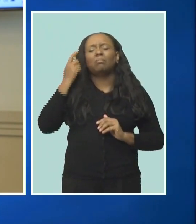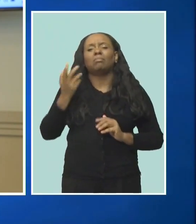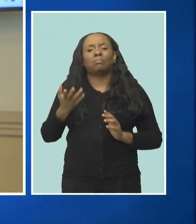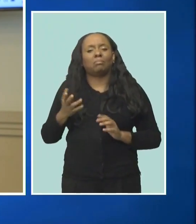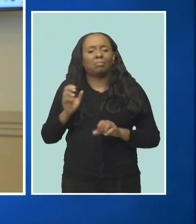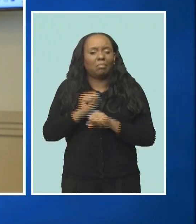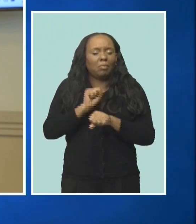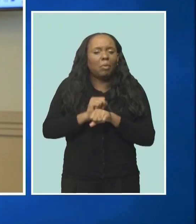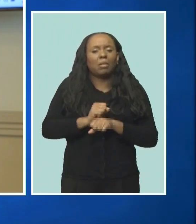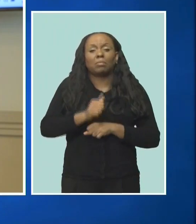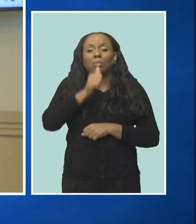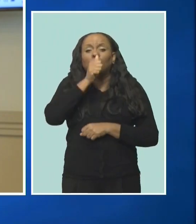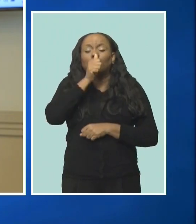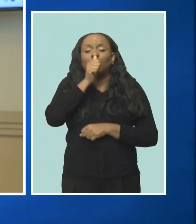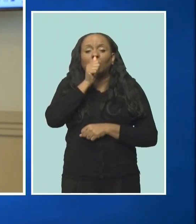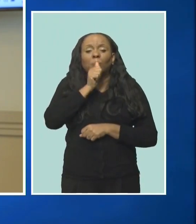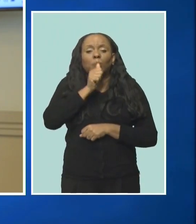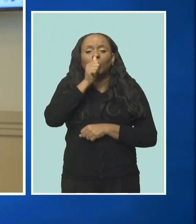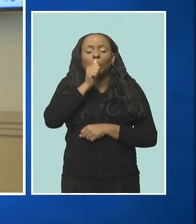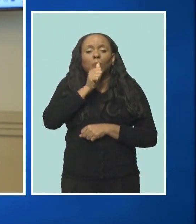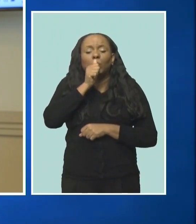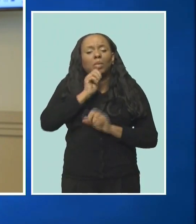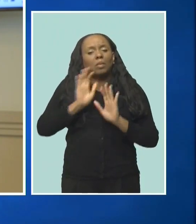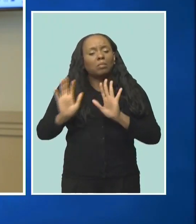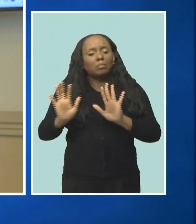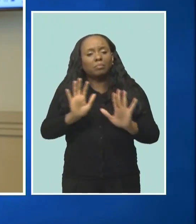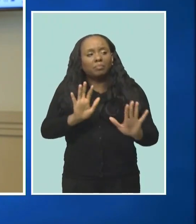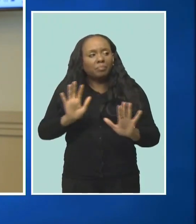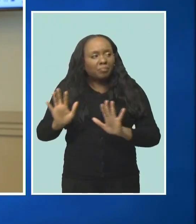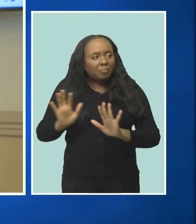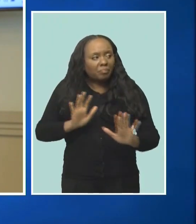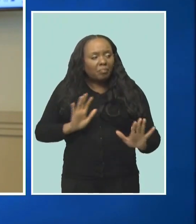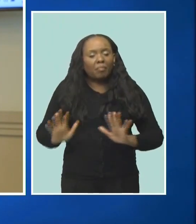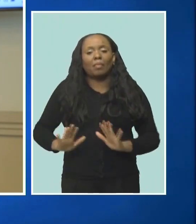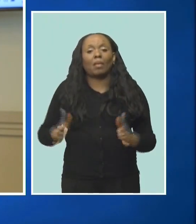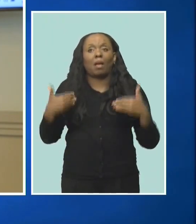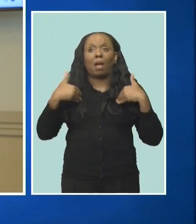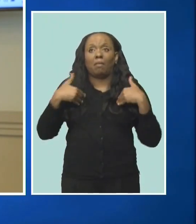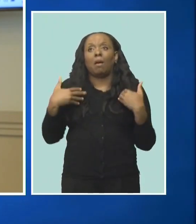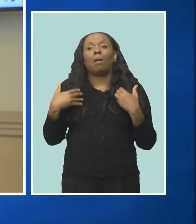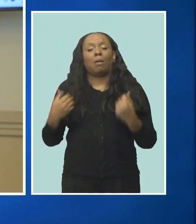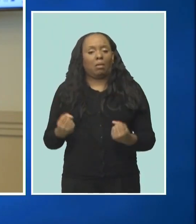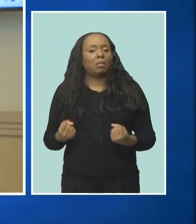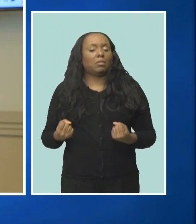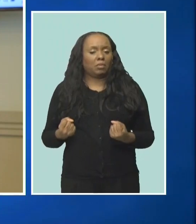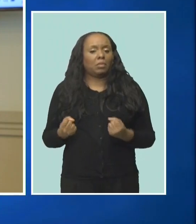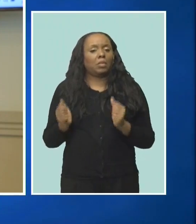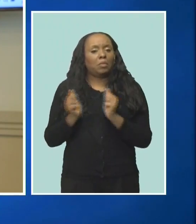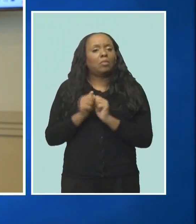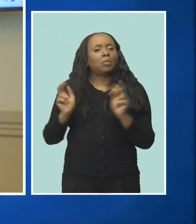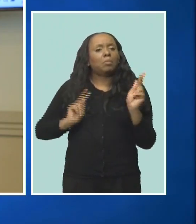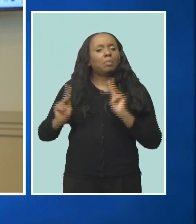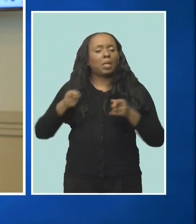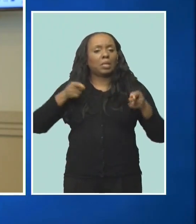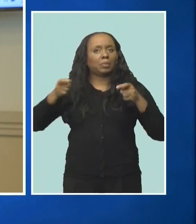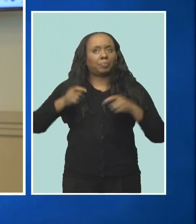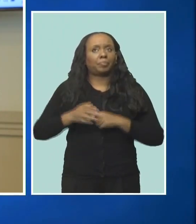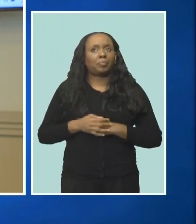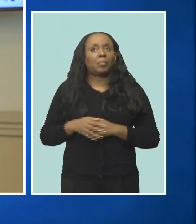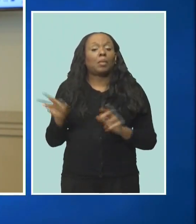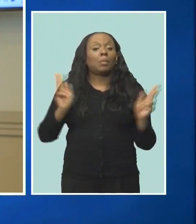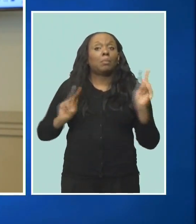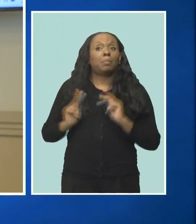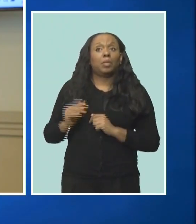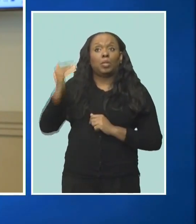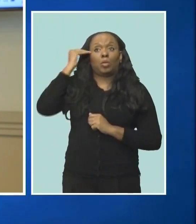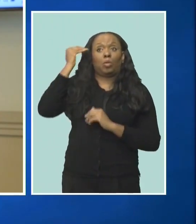some patience and demonstrate some confidence in the players in the industry. They certainly know better than